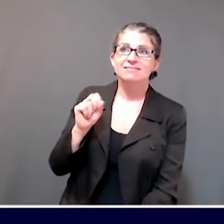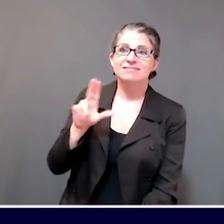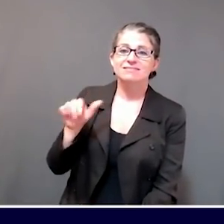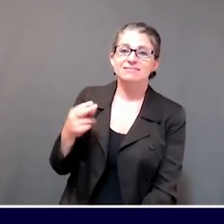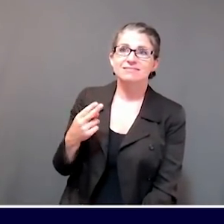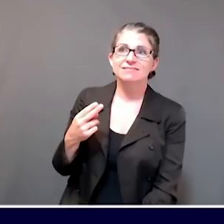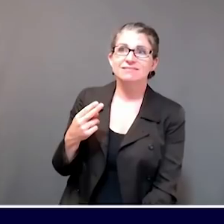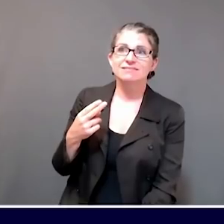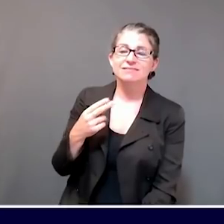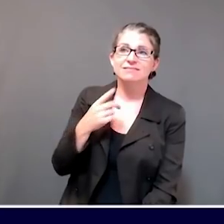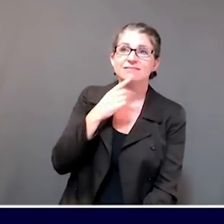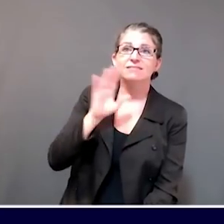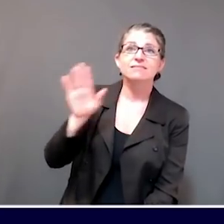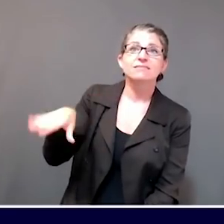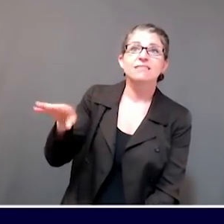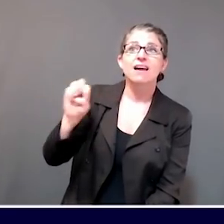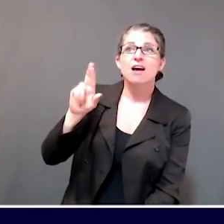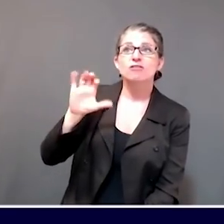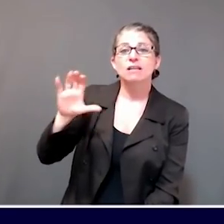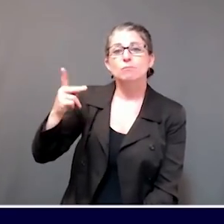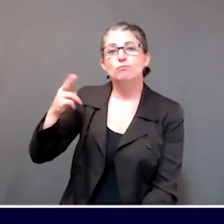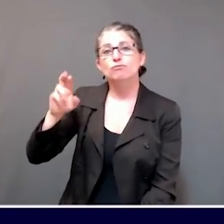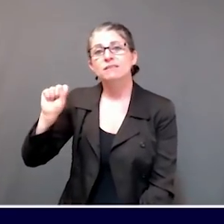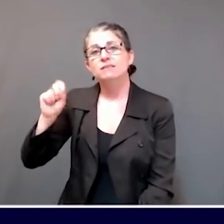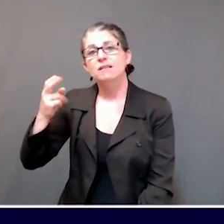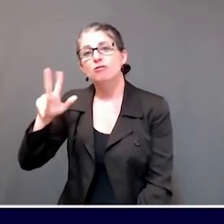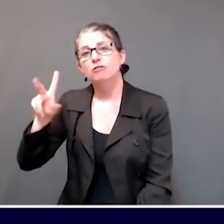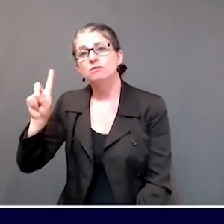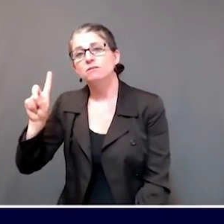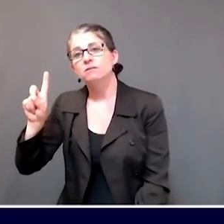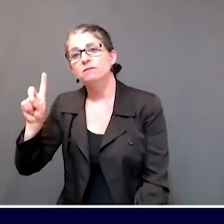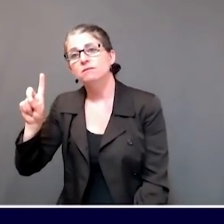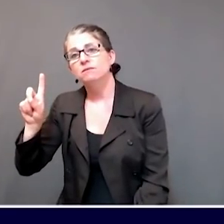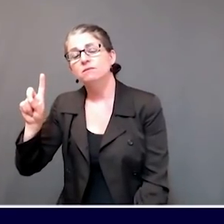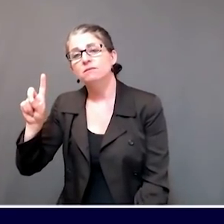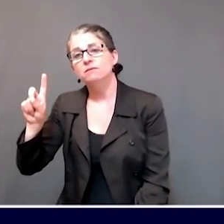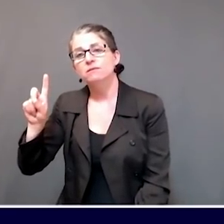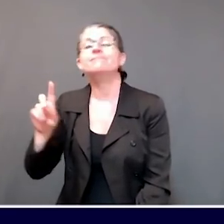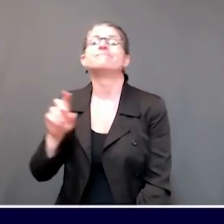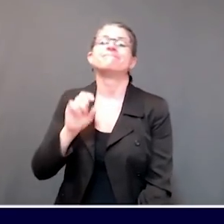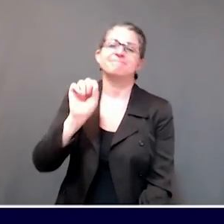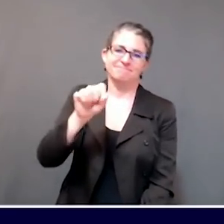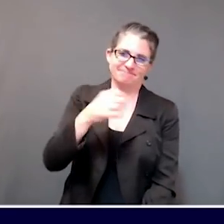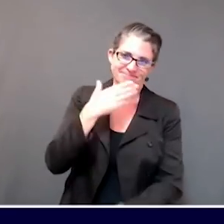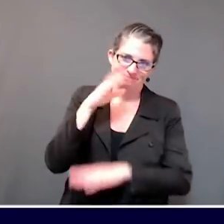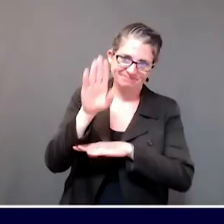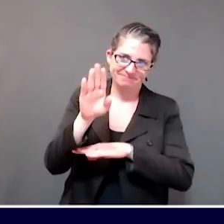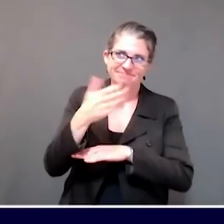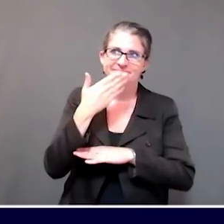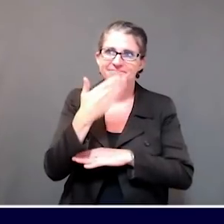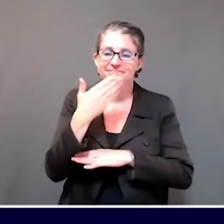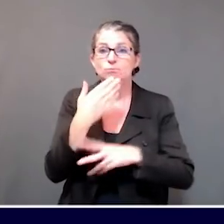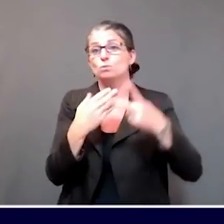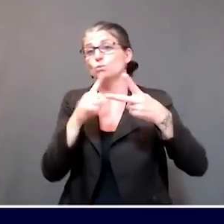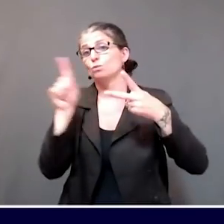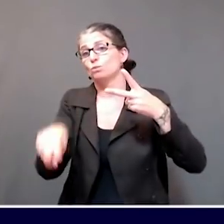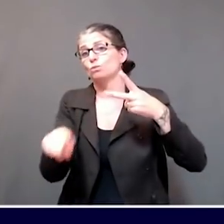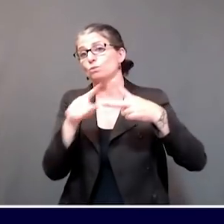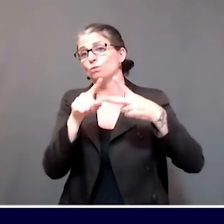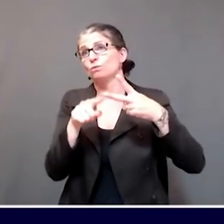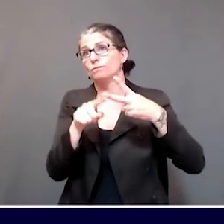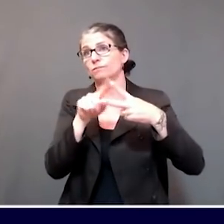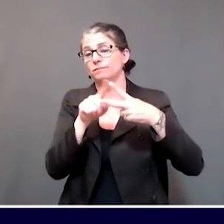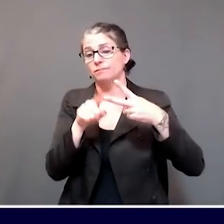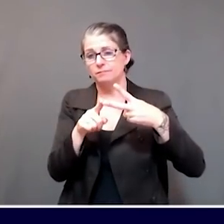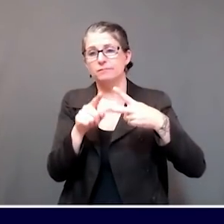next. Good afternoon. Thank you for taking the call. I have two testing related questions. The first is, and it